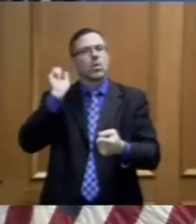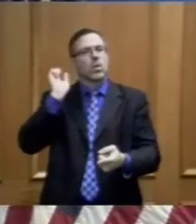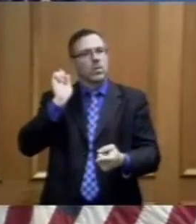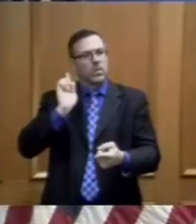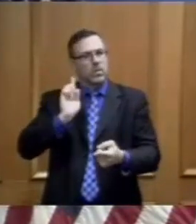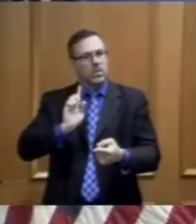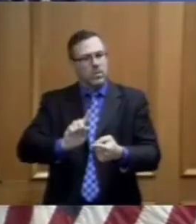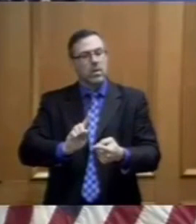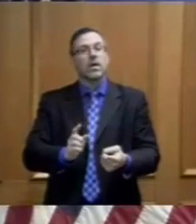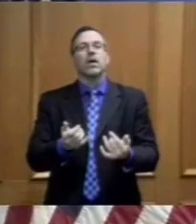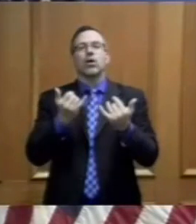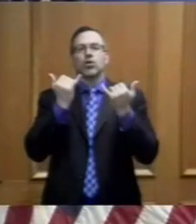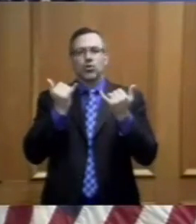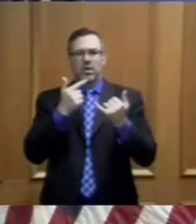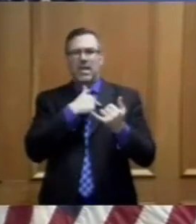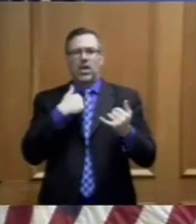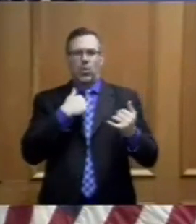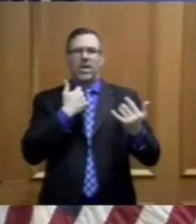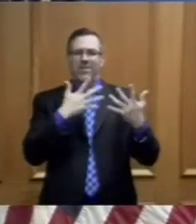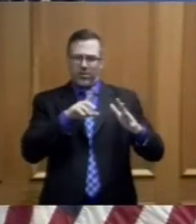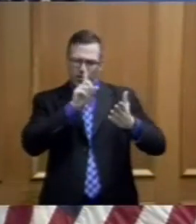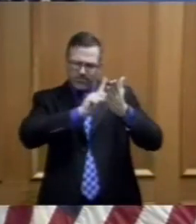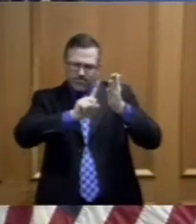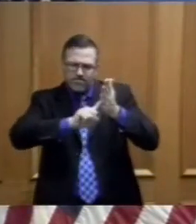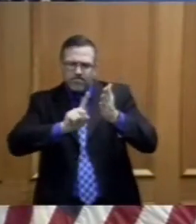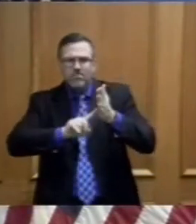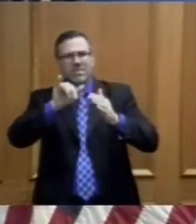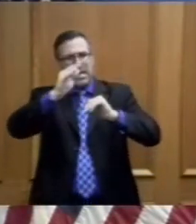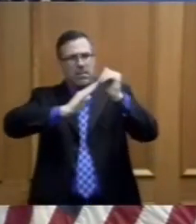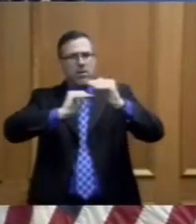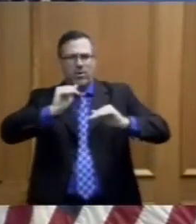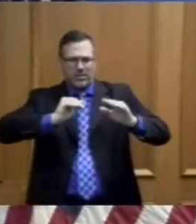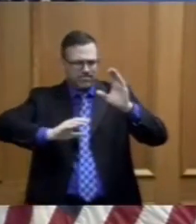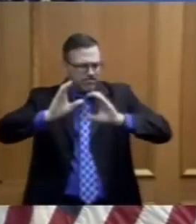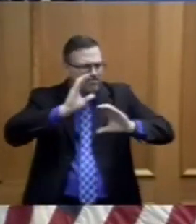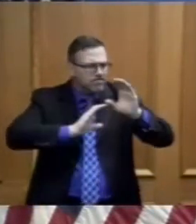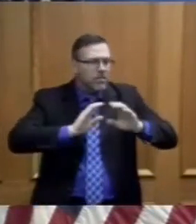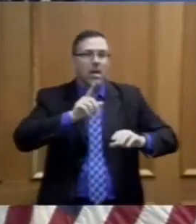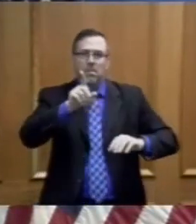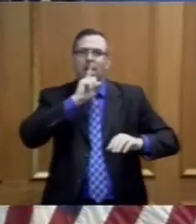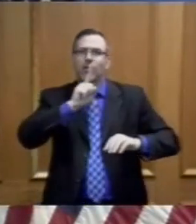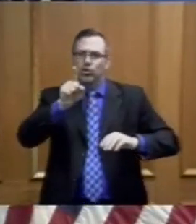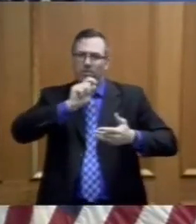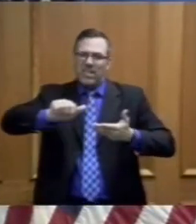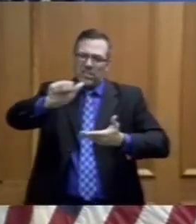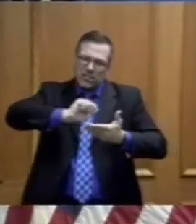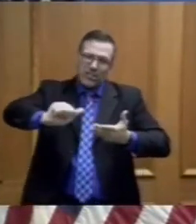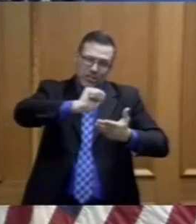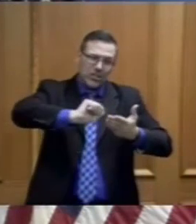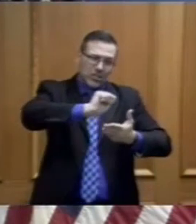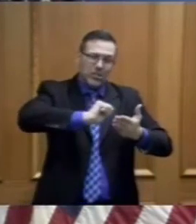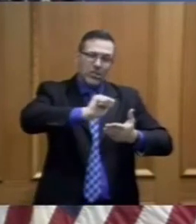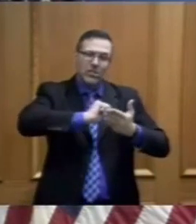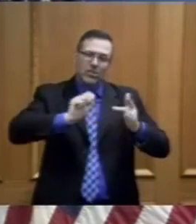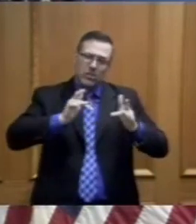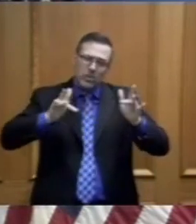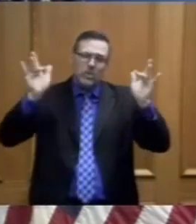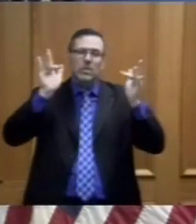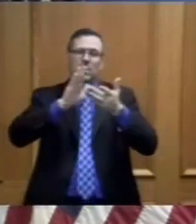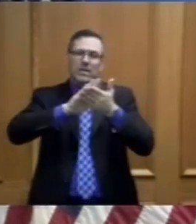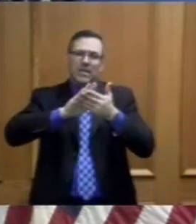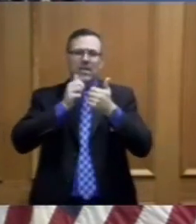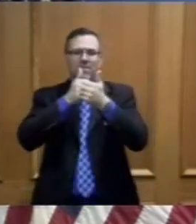have surveyed and inspected the facility. We've ensured that they have disinfected and decontaminated the facility based on